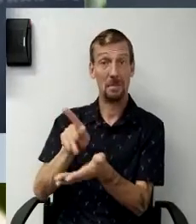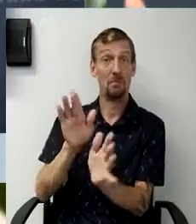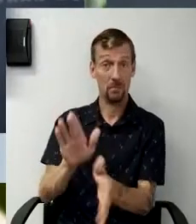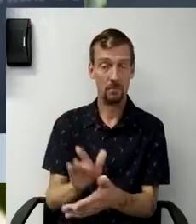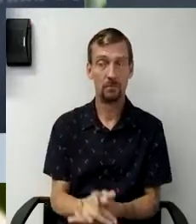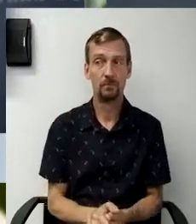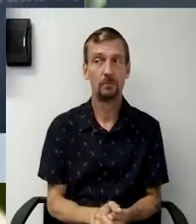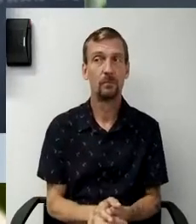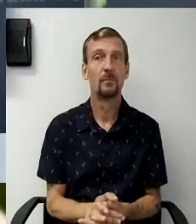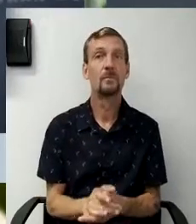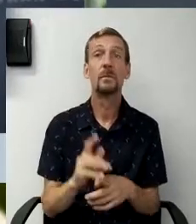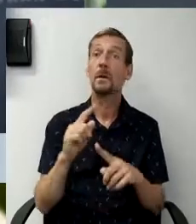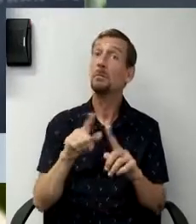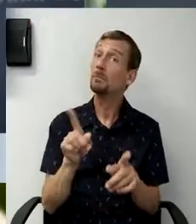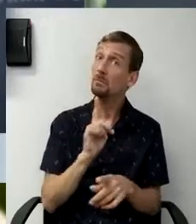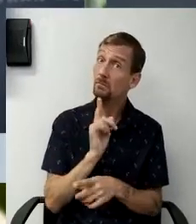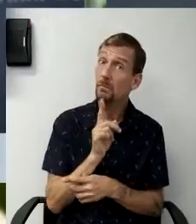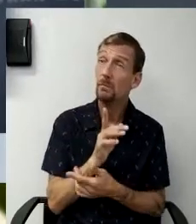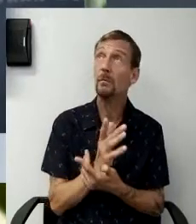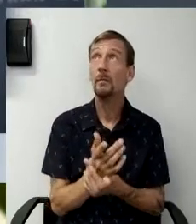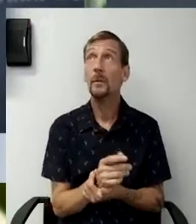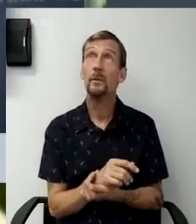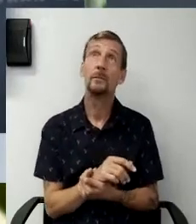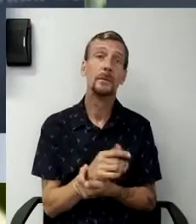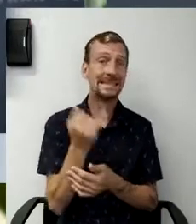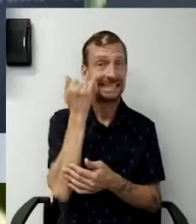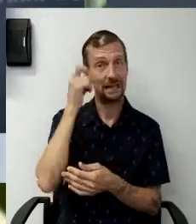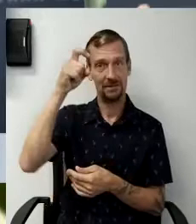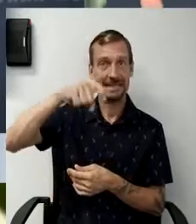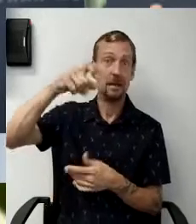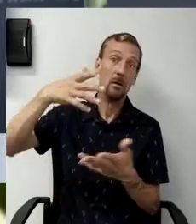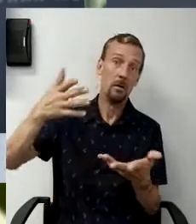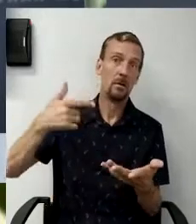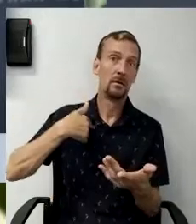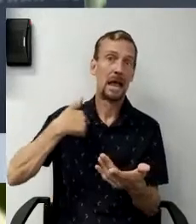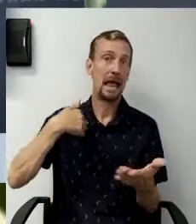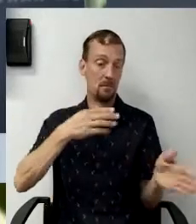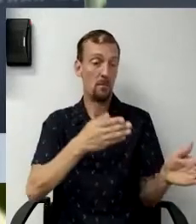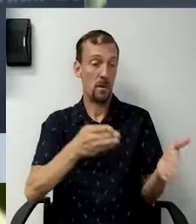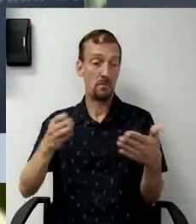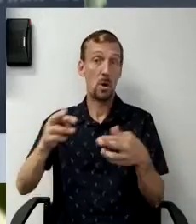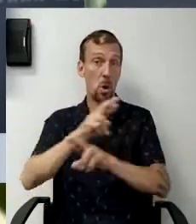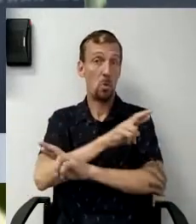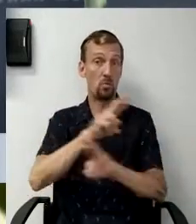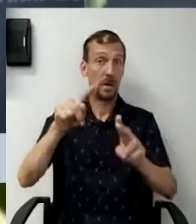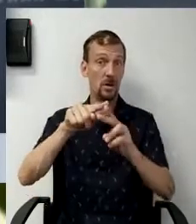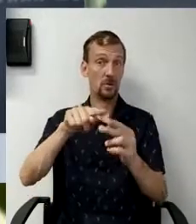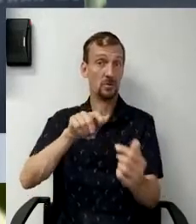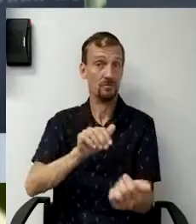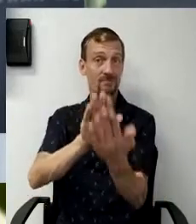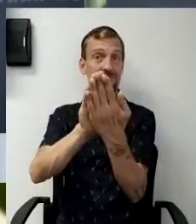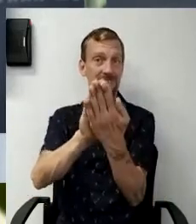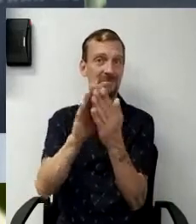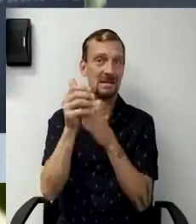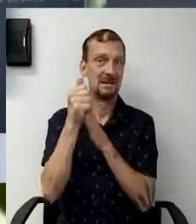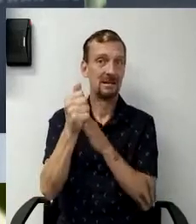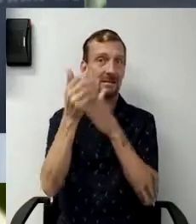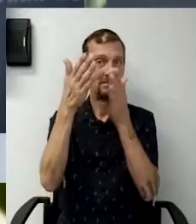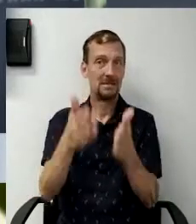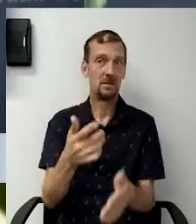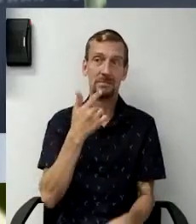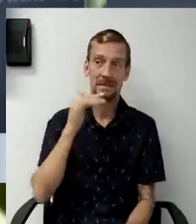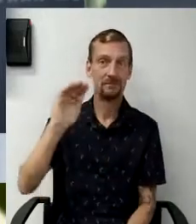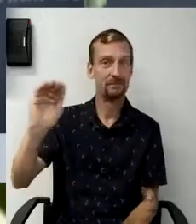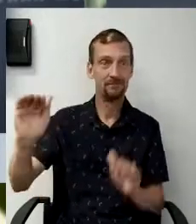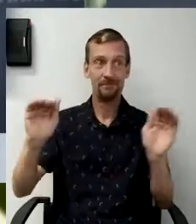But definitely, if the need should come, I'm prepared to go to our leaders and ask them